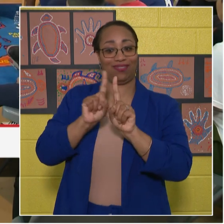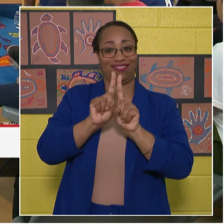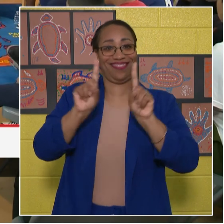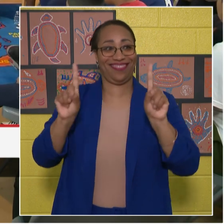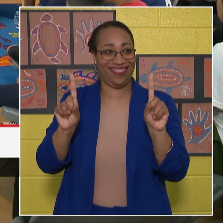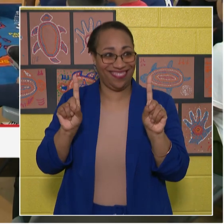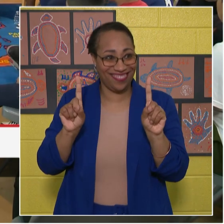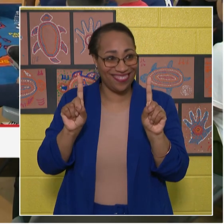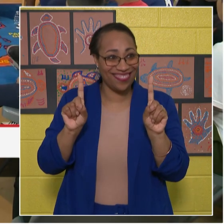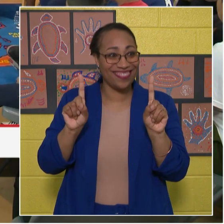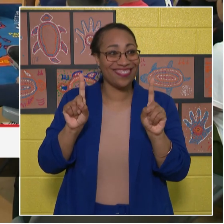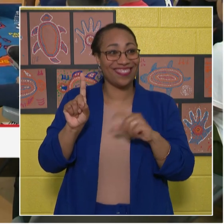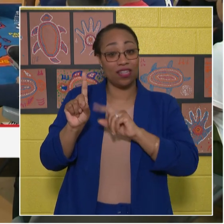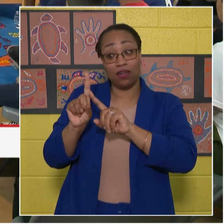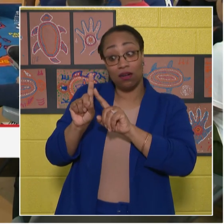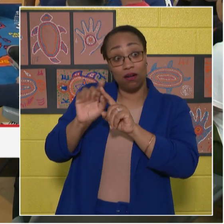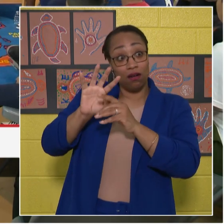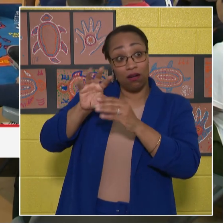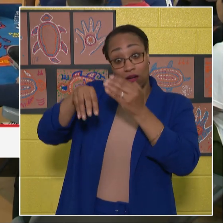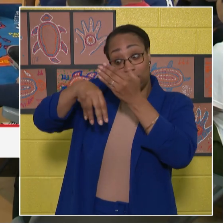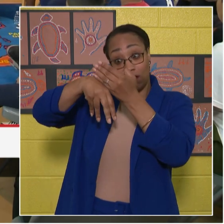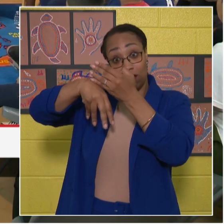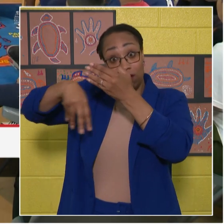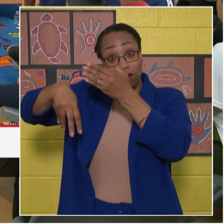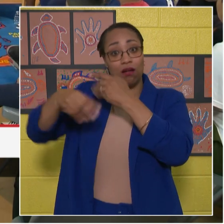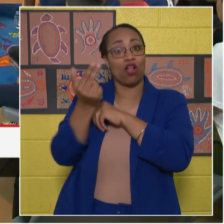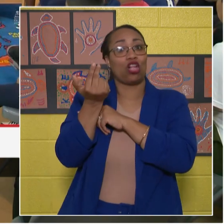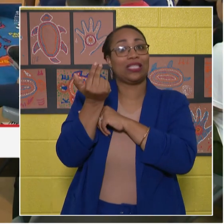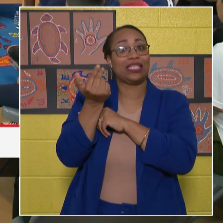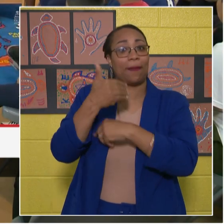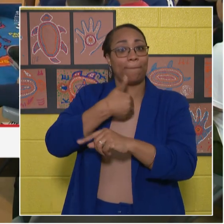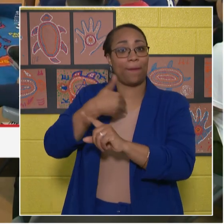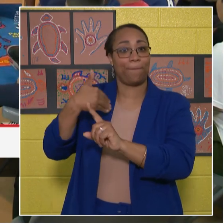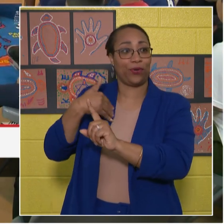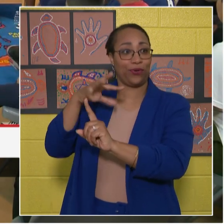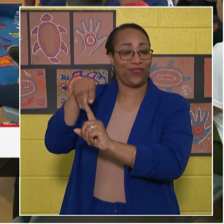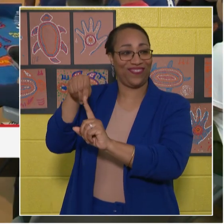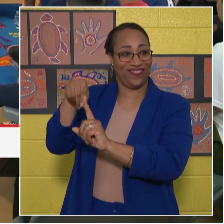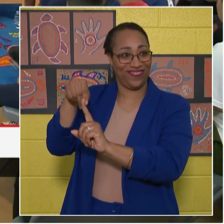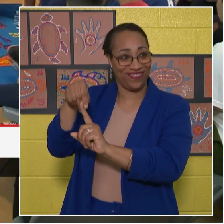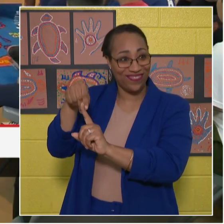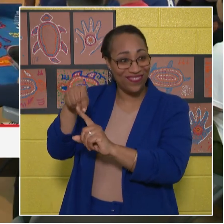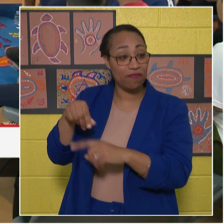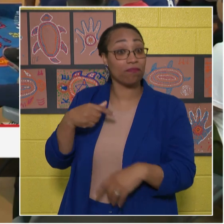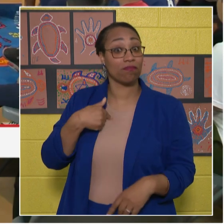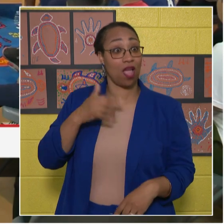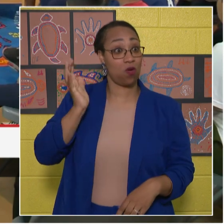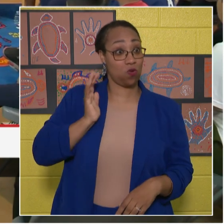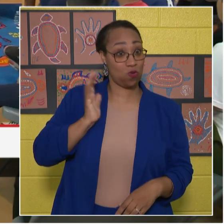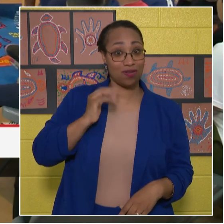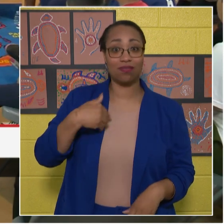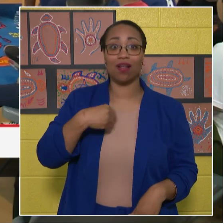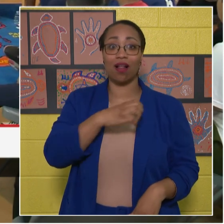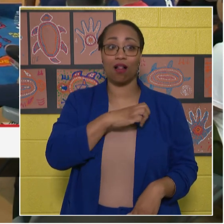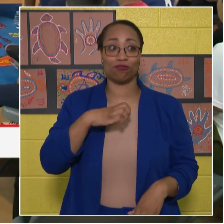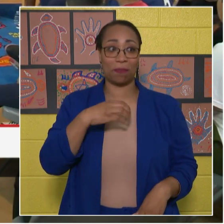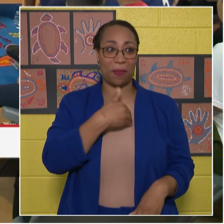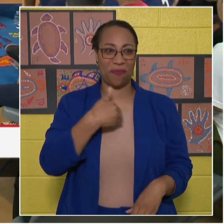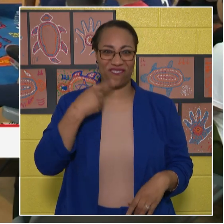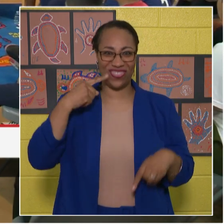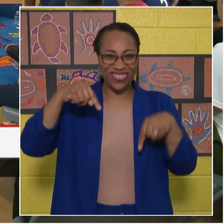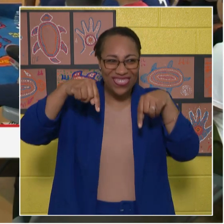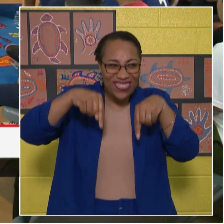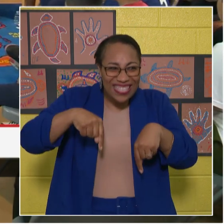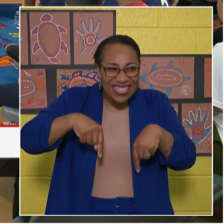what? I used to be the council member for this neighborhood. And this neighborhood is in Ward